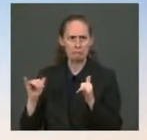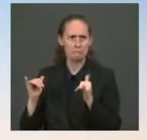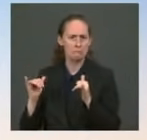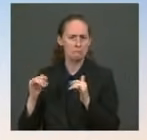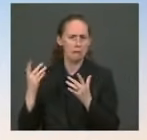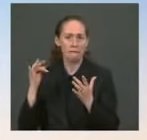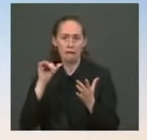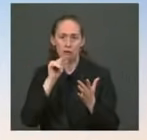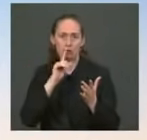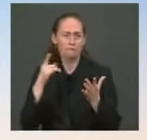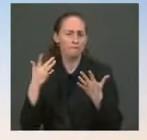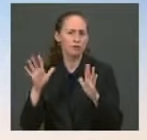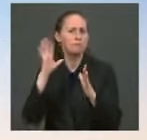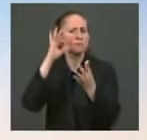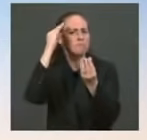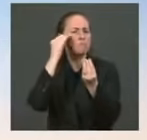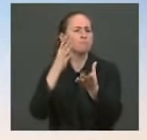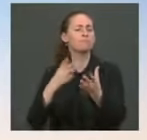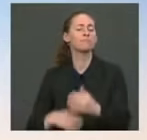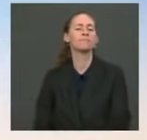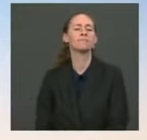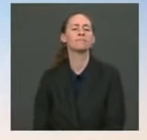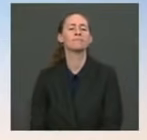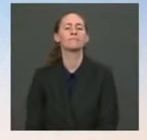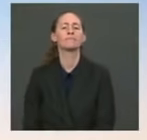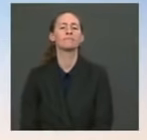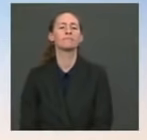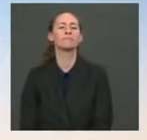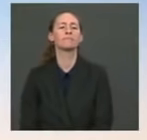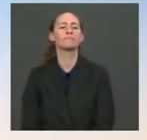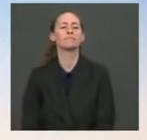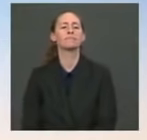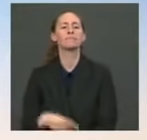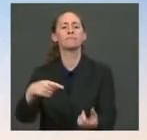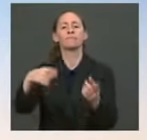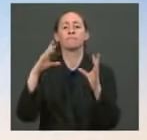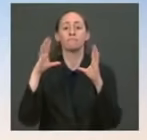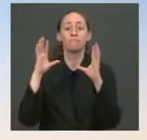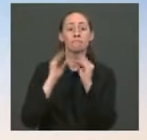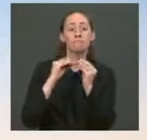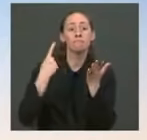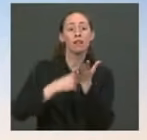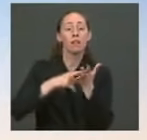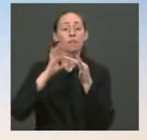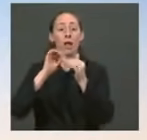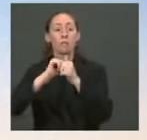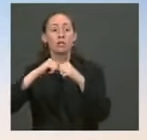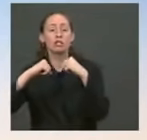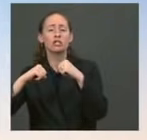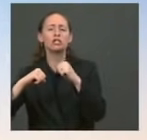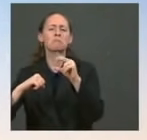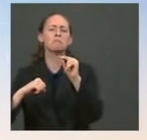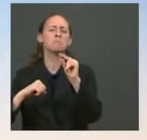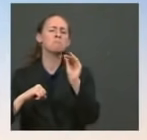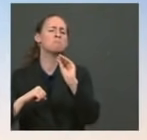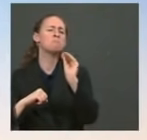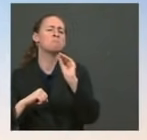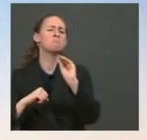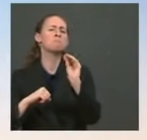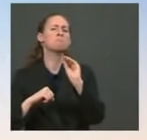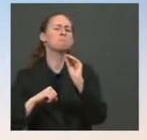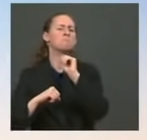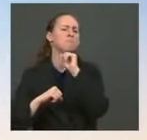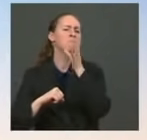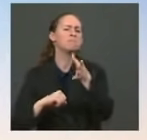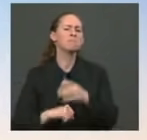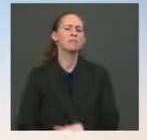deliverables. But the focus of that is not, it's not a security meeting or security apparatus. This is